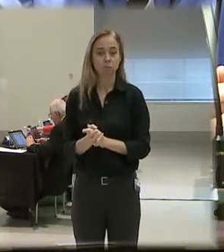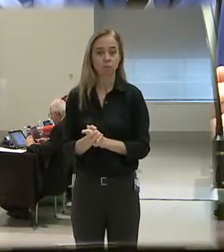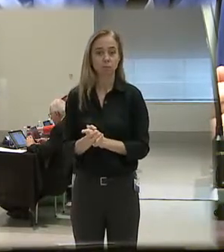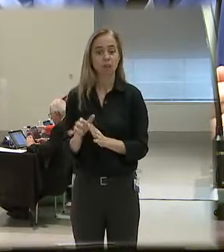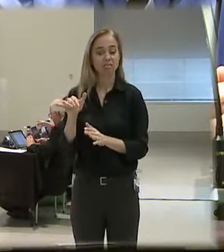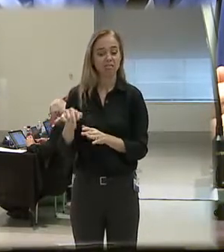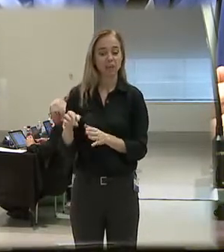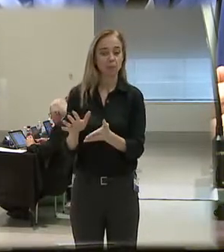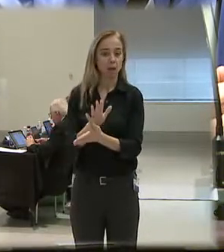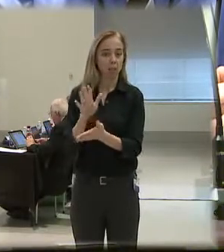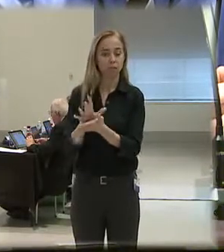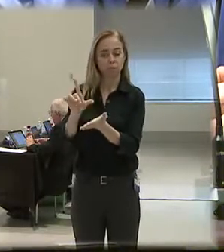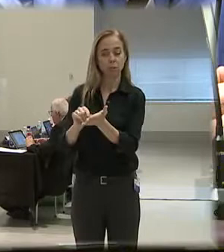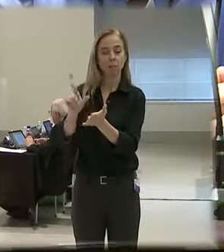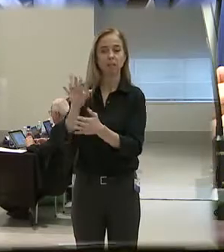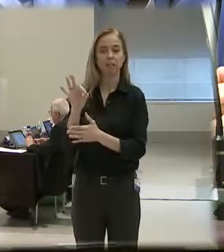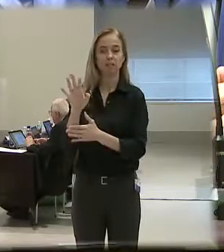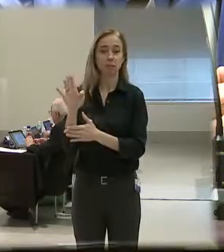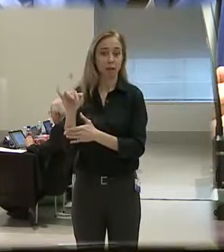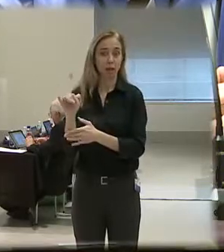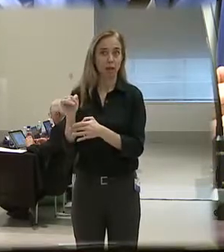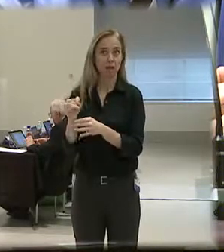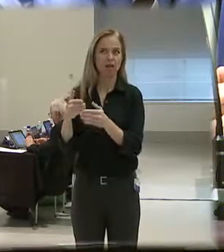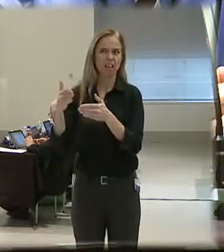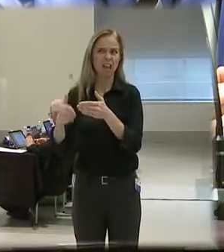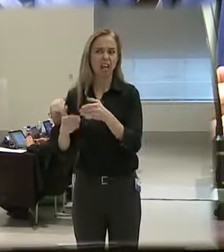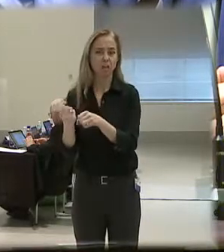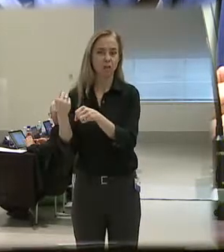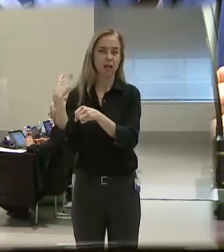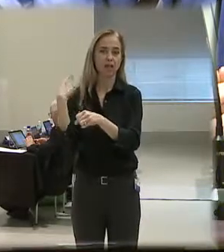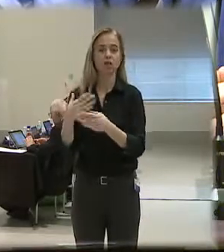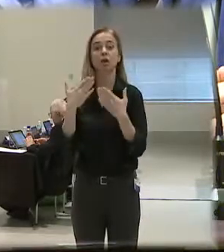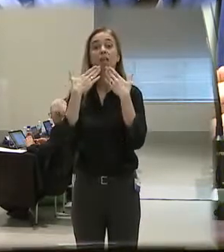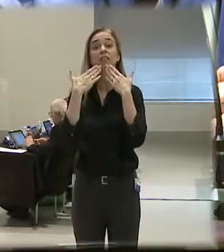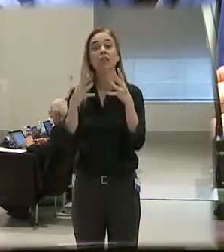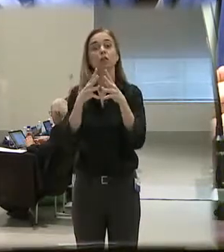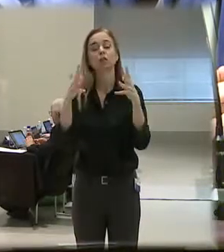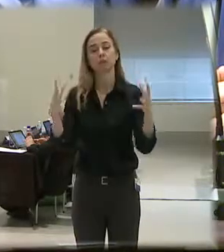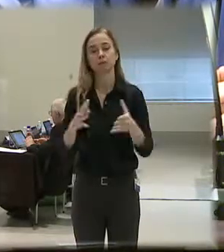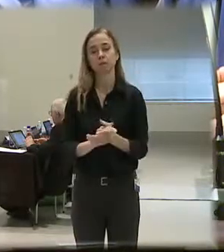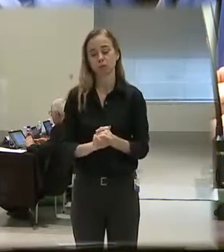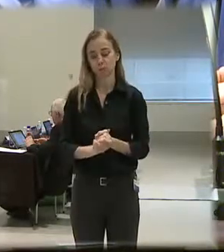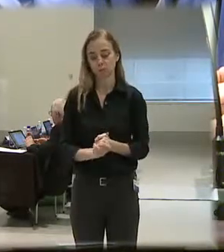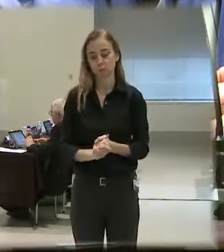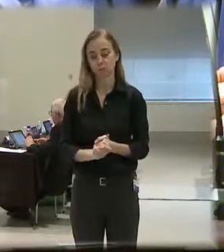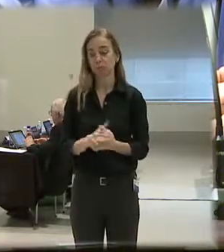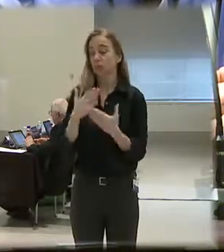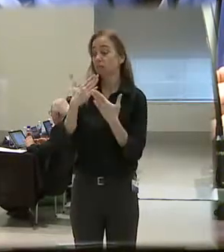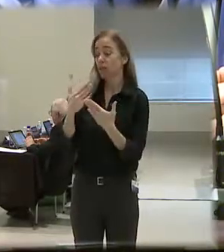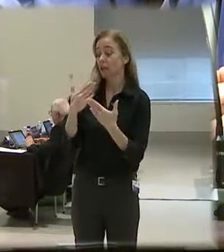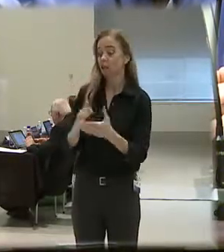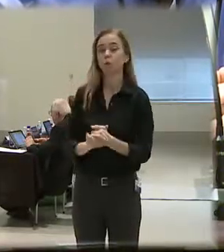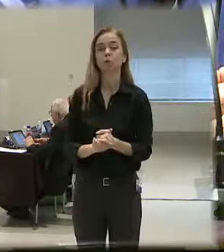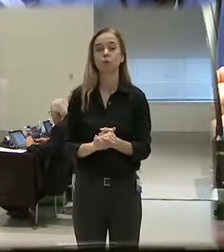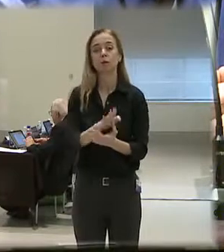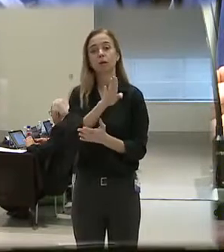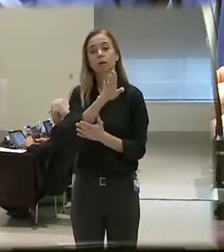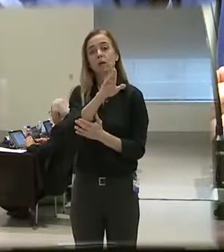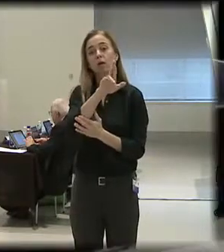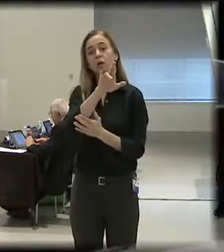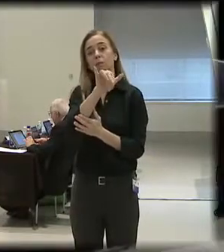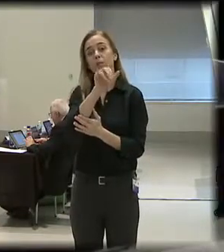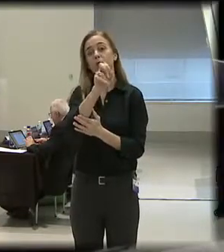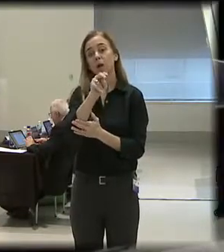by the FBI at the end of last year. Thank you all very much, and thank you, sir. Thank you. Brian Stevenson, followed